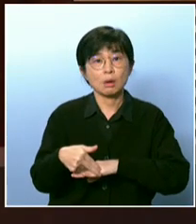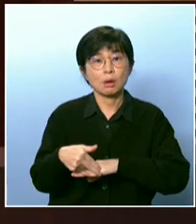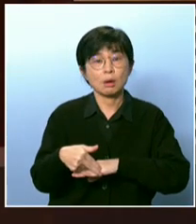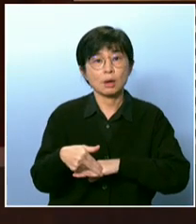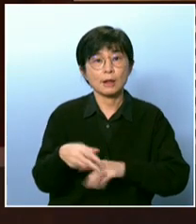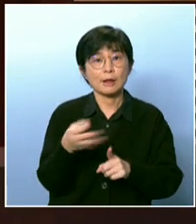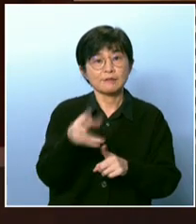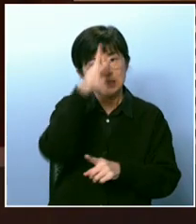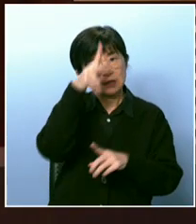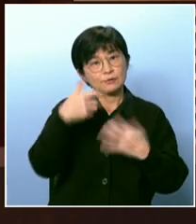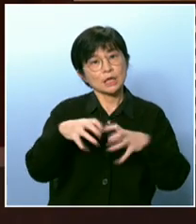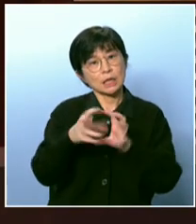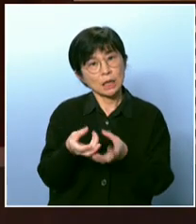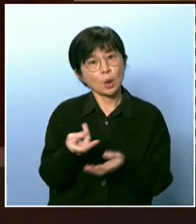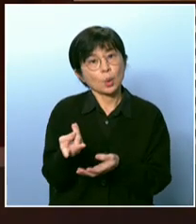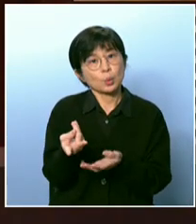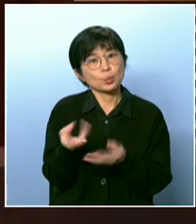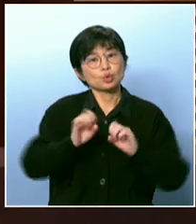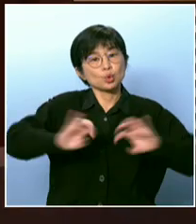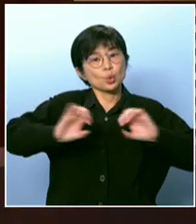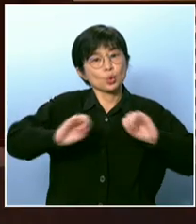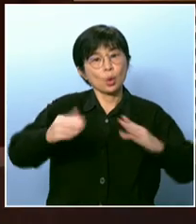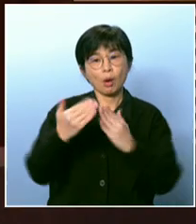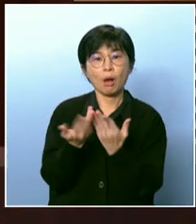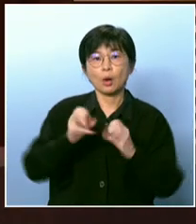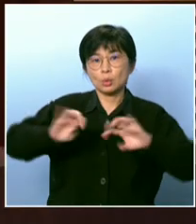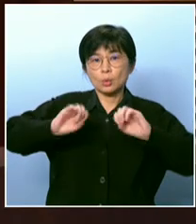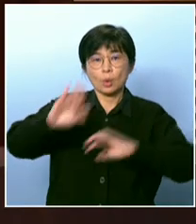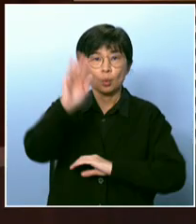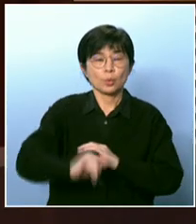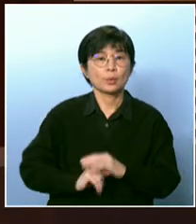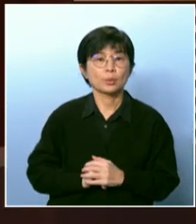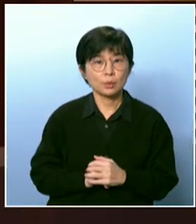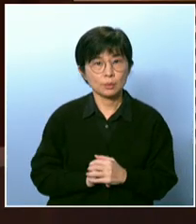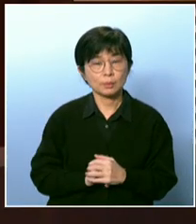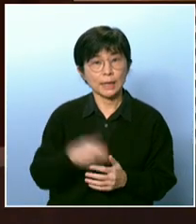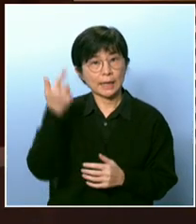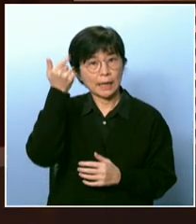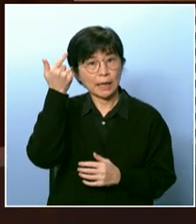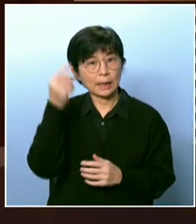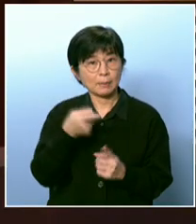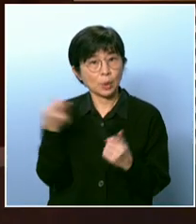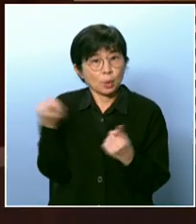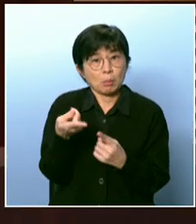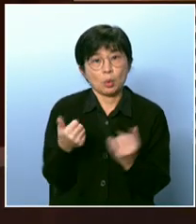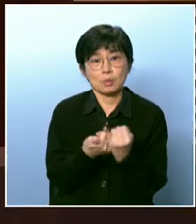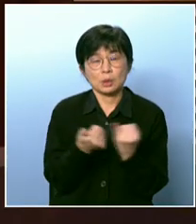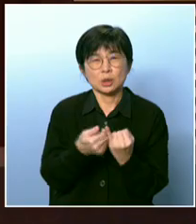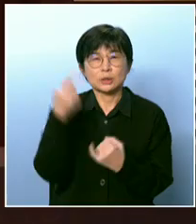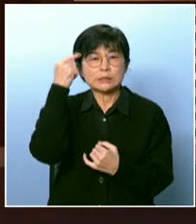Strive and Rise program, we continue to promote to NGOs and